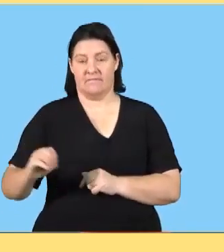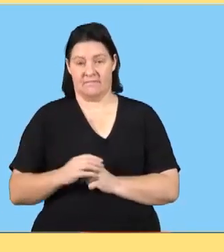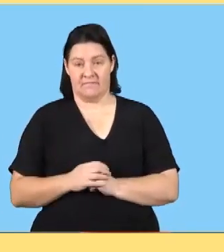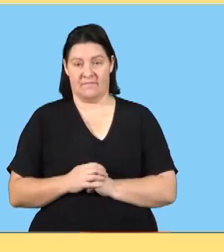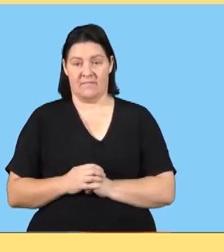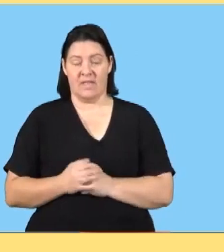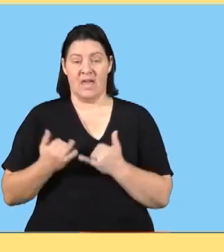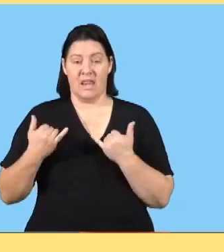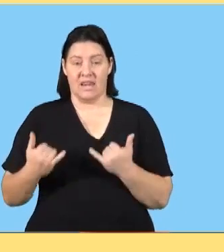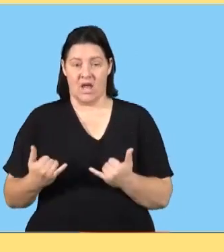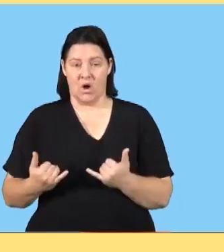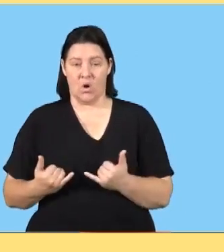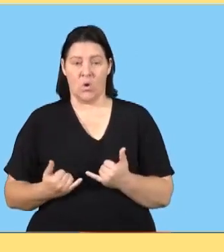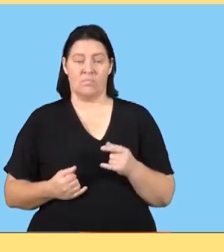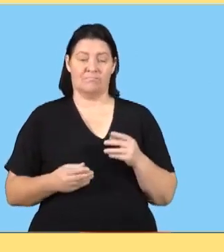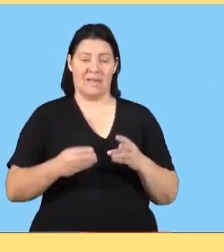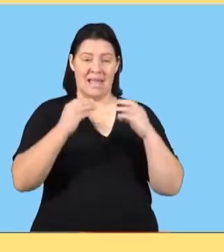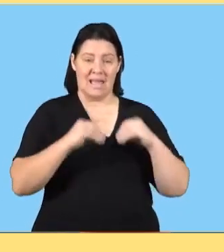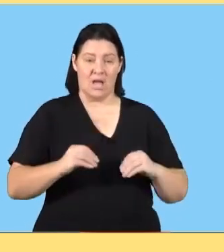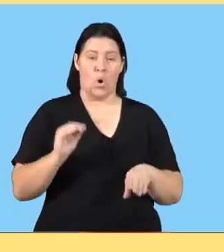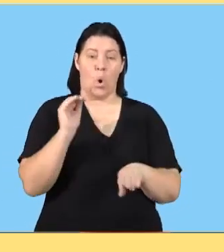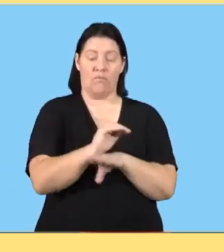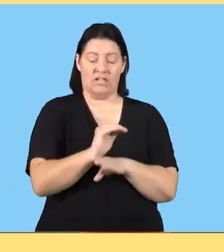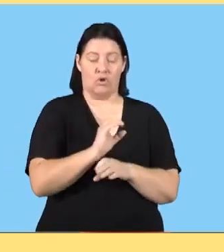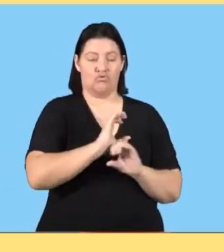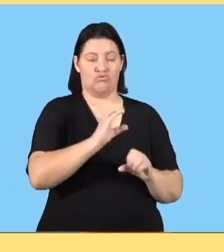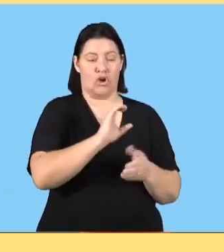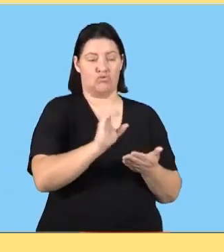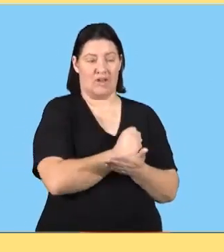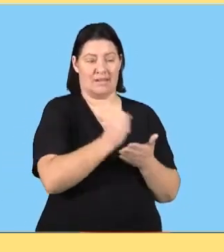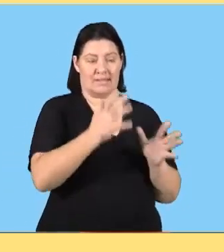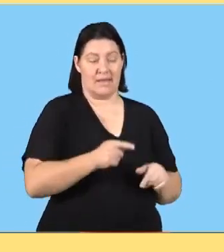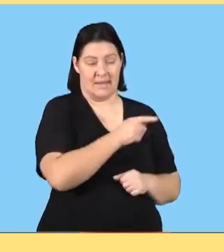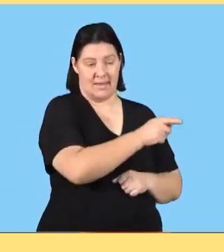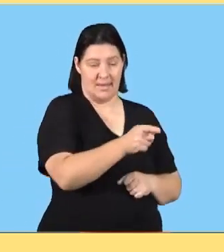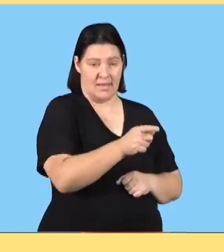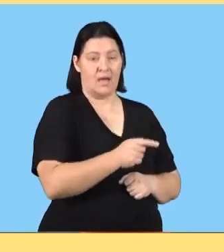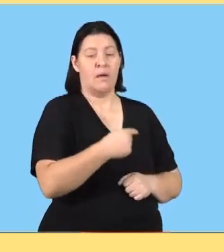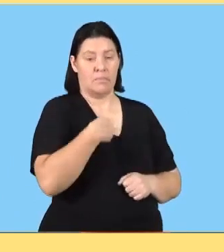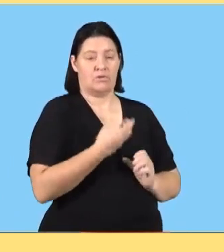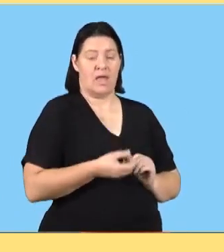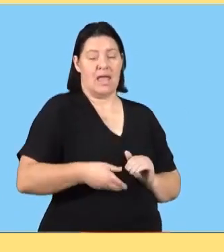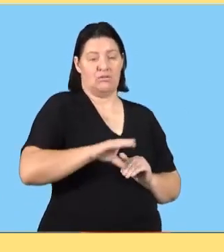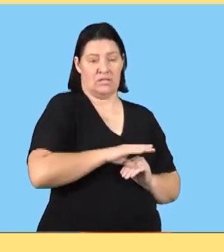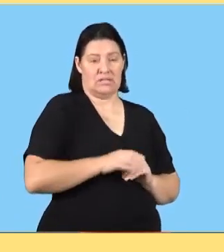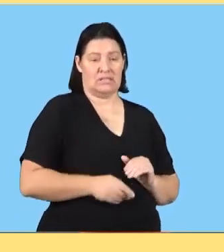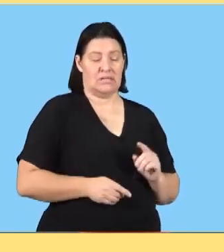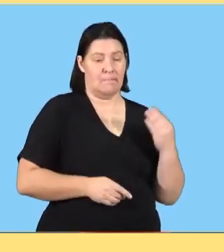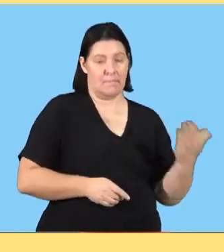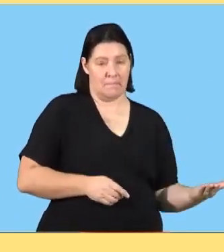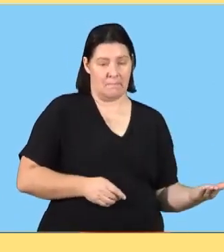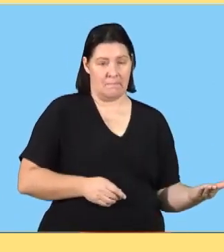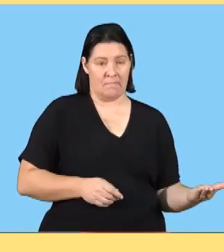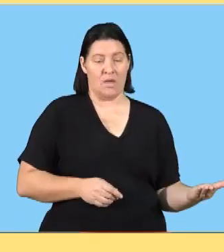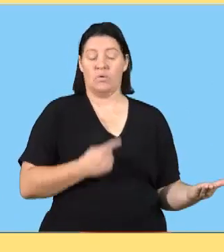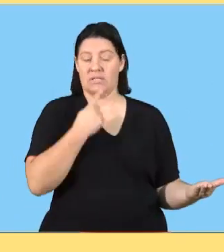550. We will now come to interest on overdue creditors. This is an expense account. It will increase on the debit